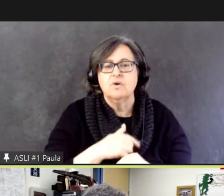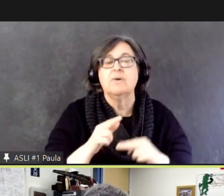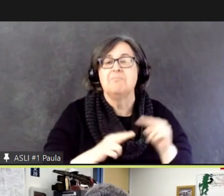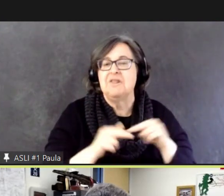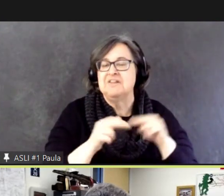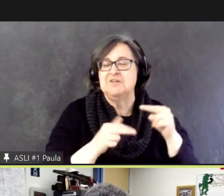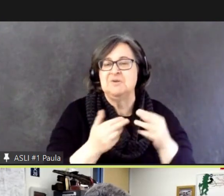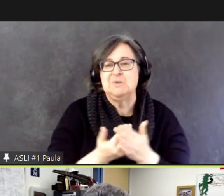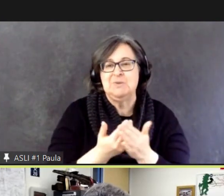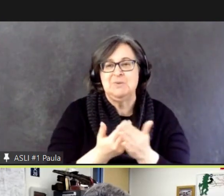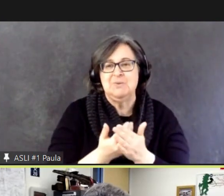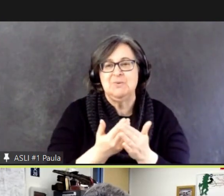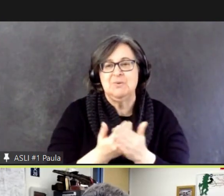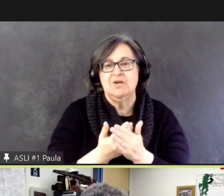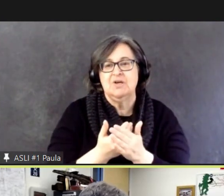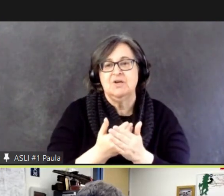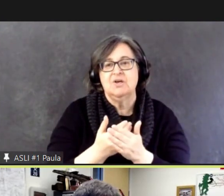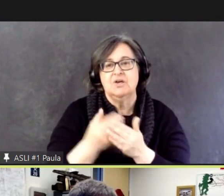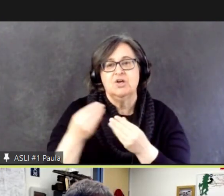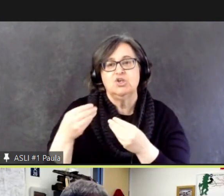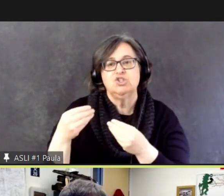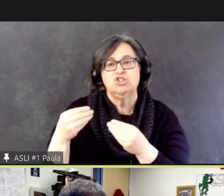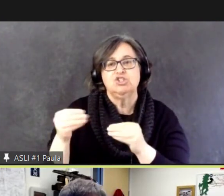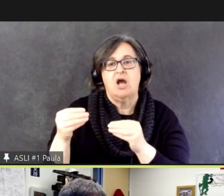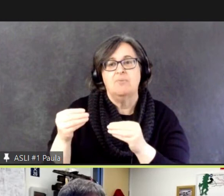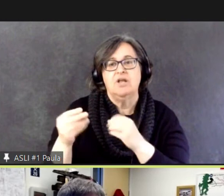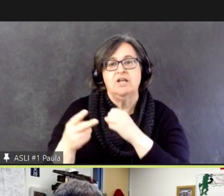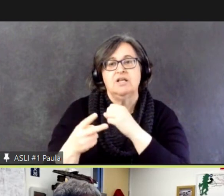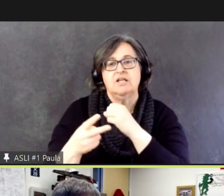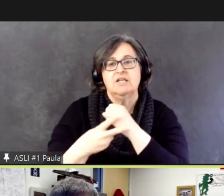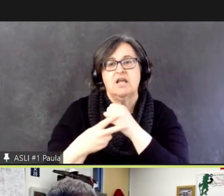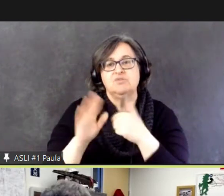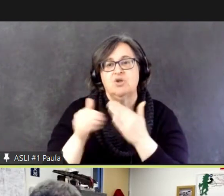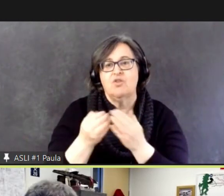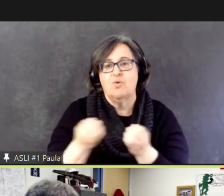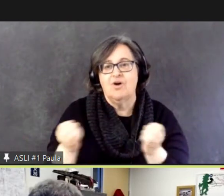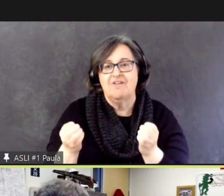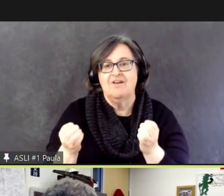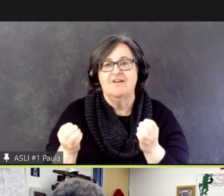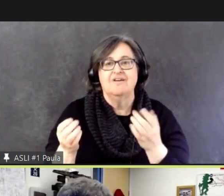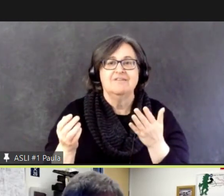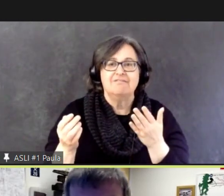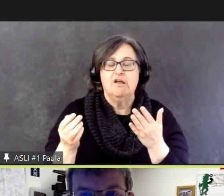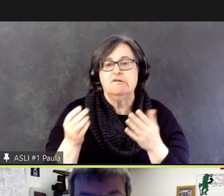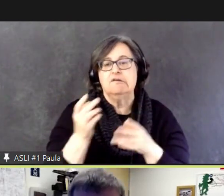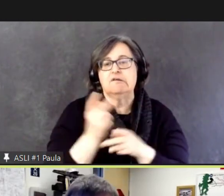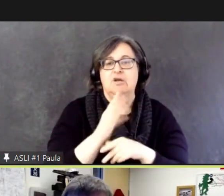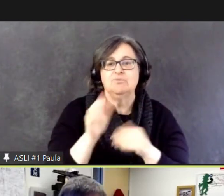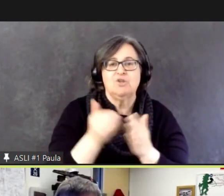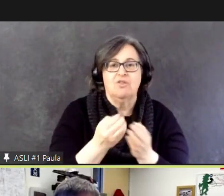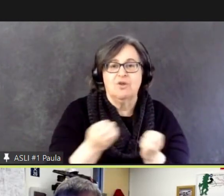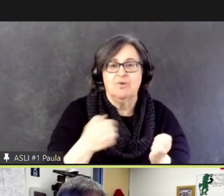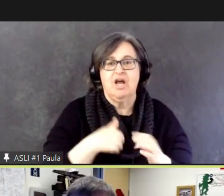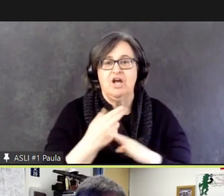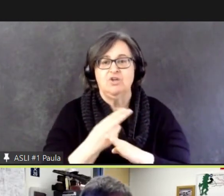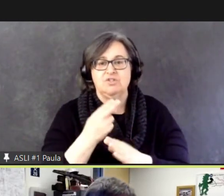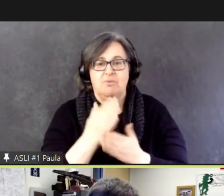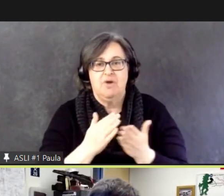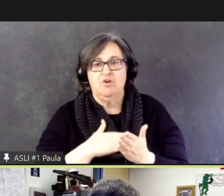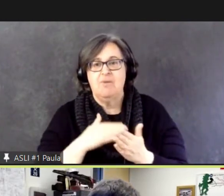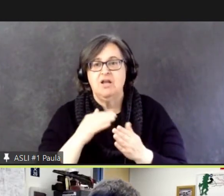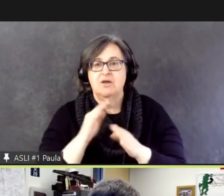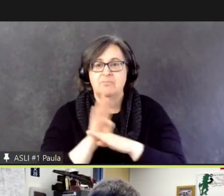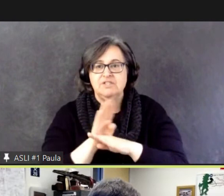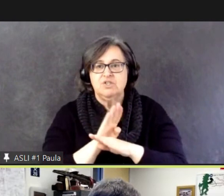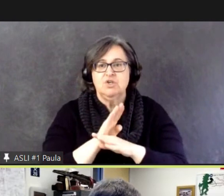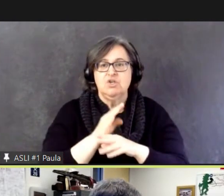new shop that maintains the equipment that maintains the rest of the world for us. So this is all the equipment that I use as part of my business to